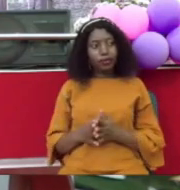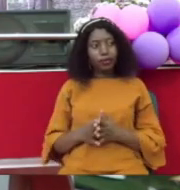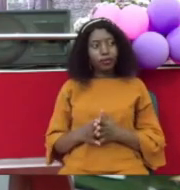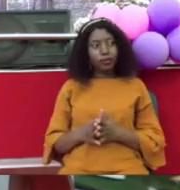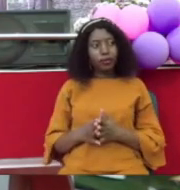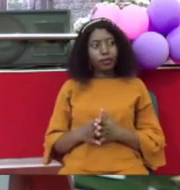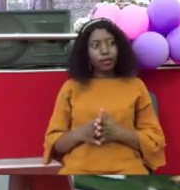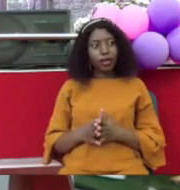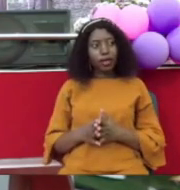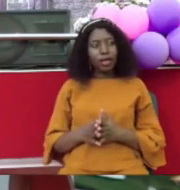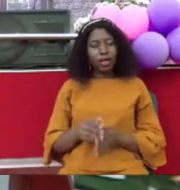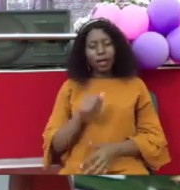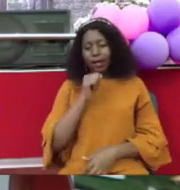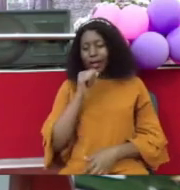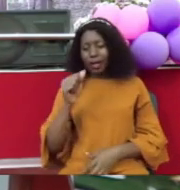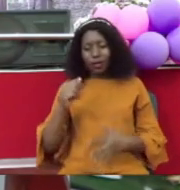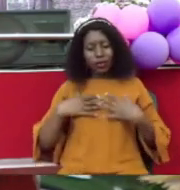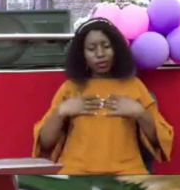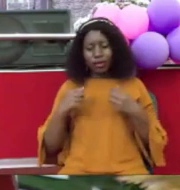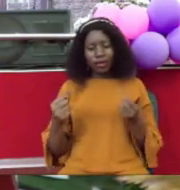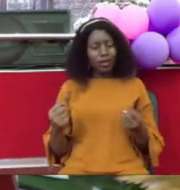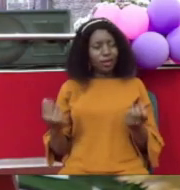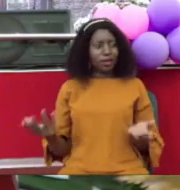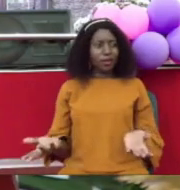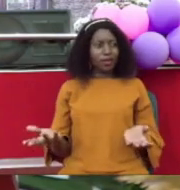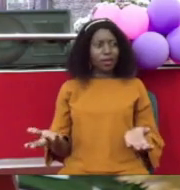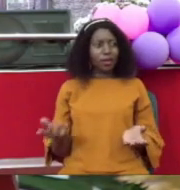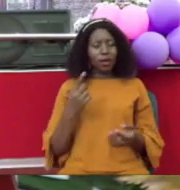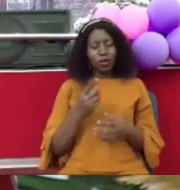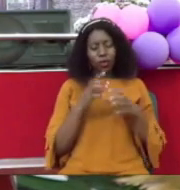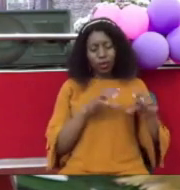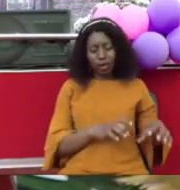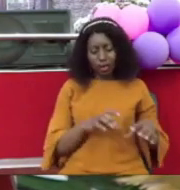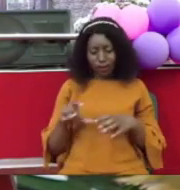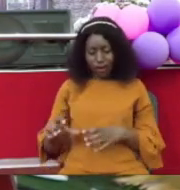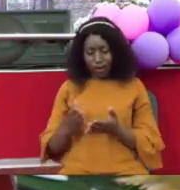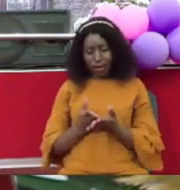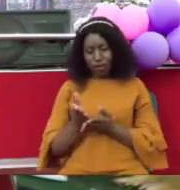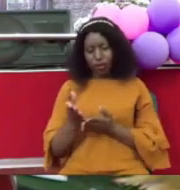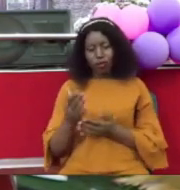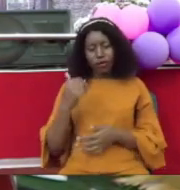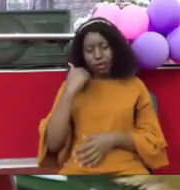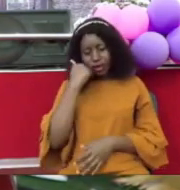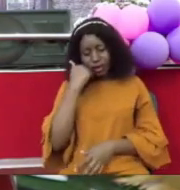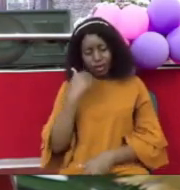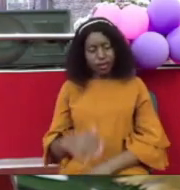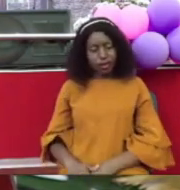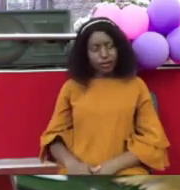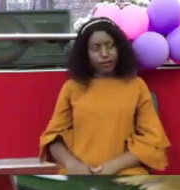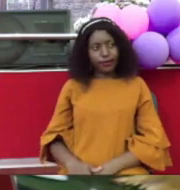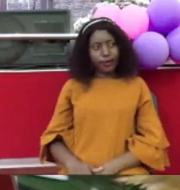And they are not getting healed, you are struggling through them. Haziponi mnangangana kuzipitia. There may be